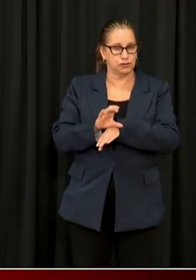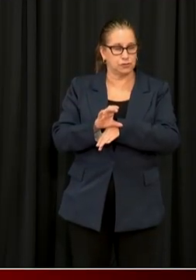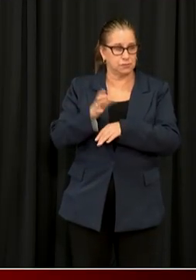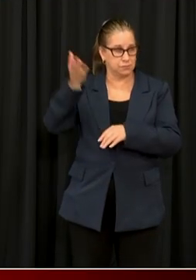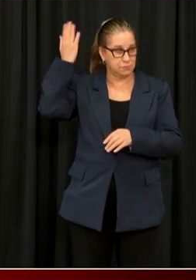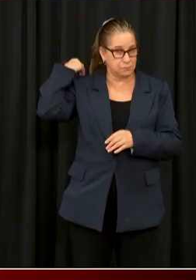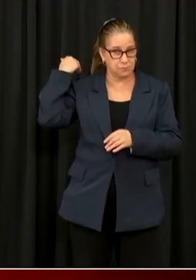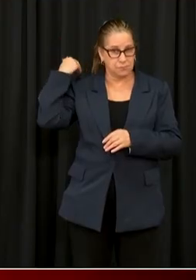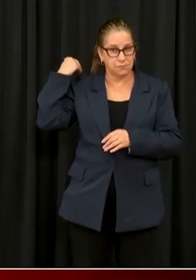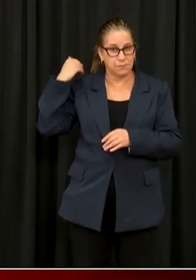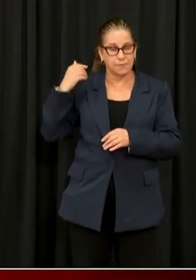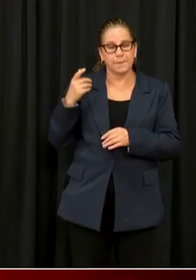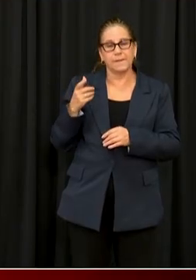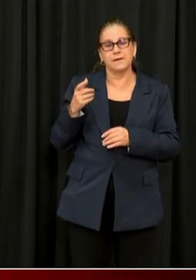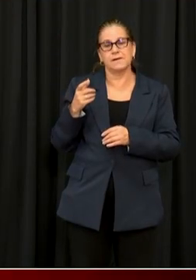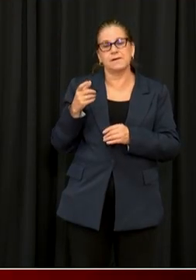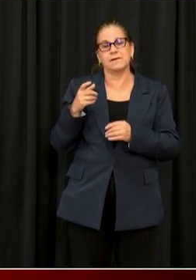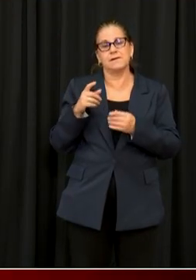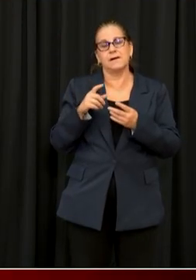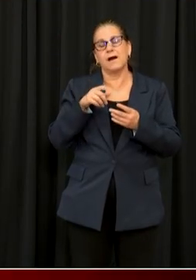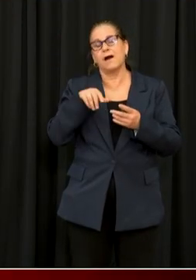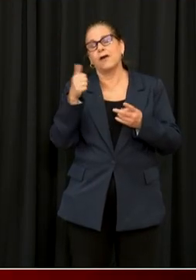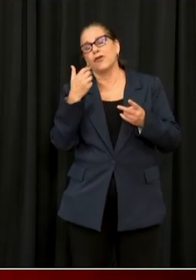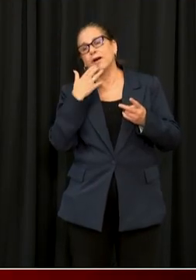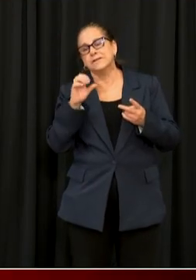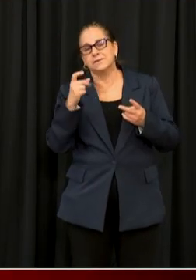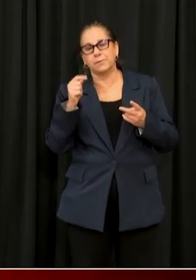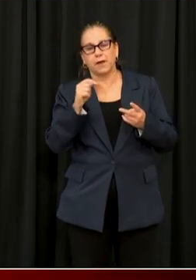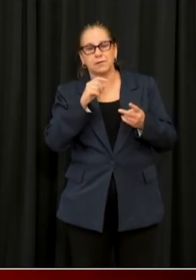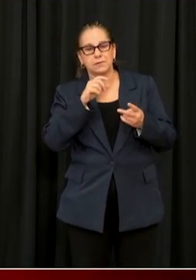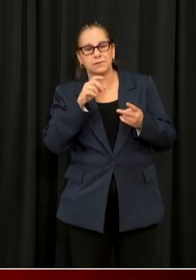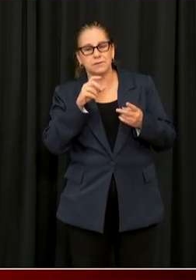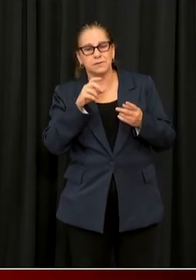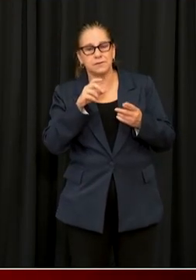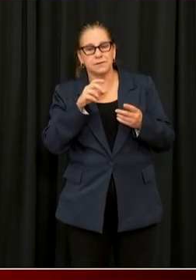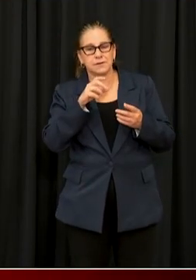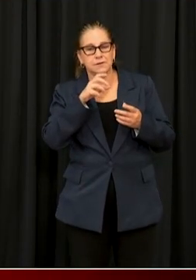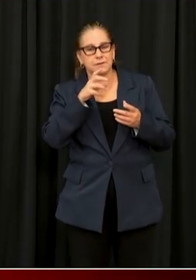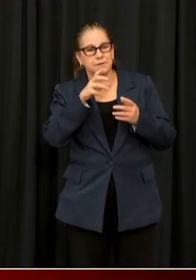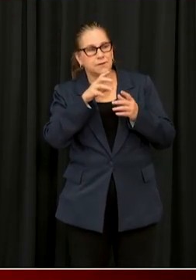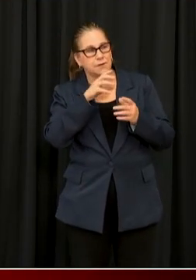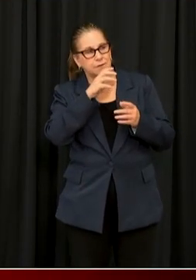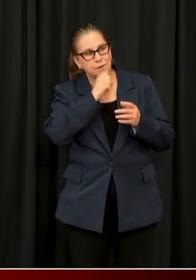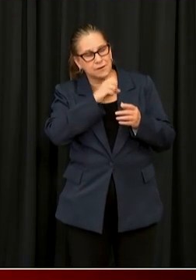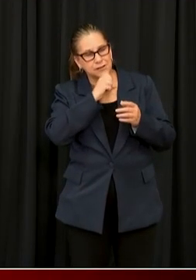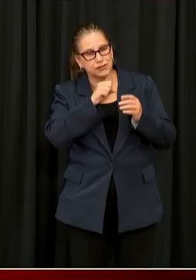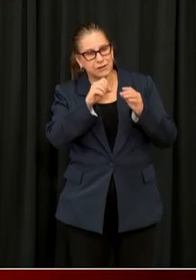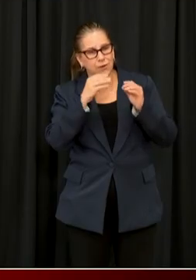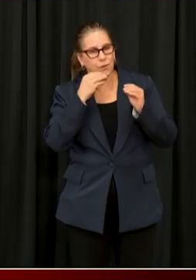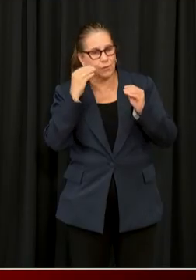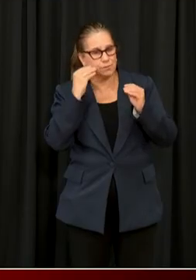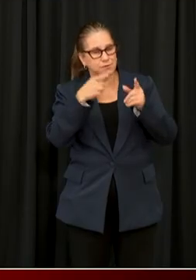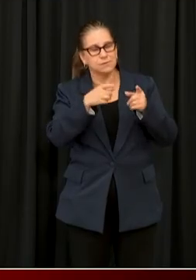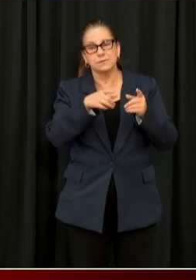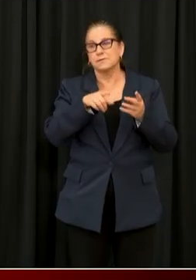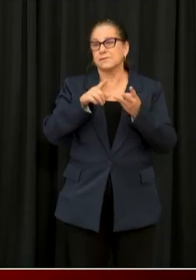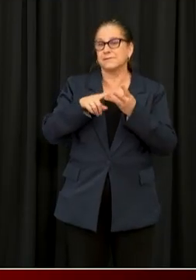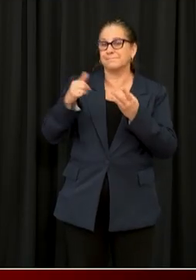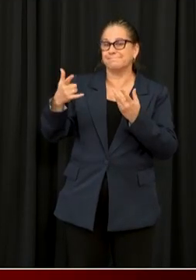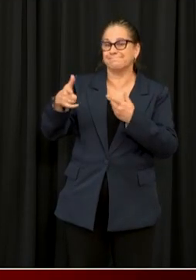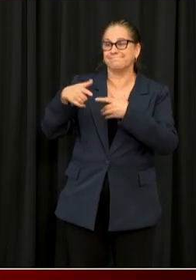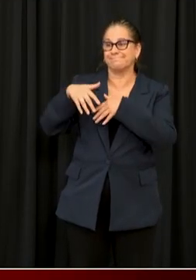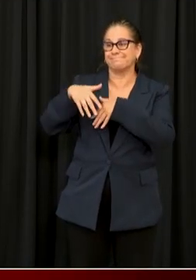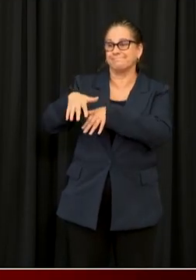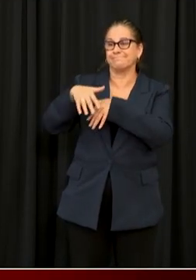if there was some other hot spot that was associated with the demonstrations, that might also be communicated.